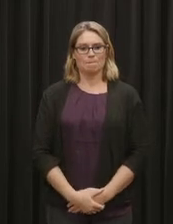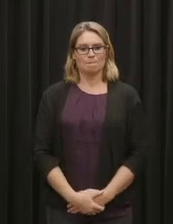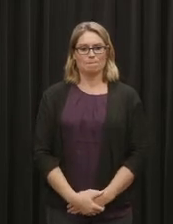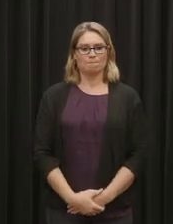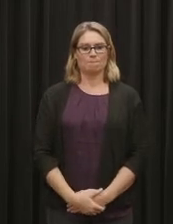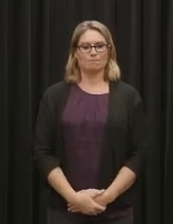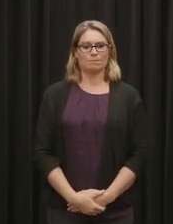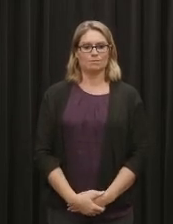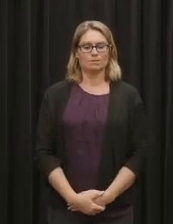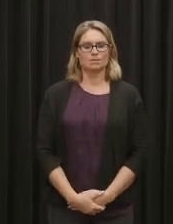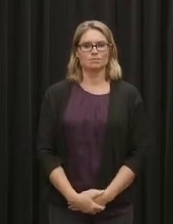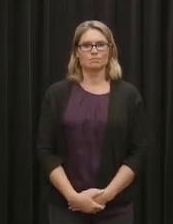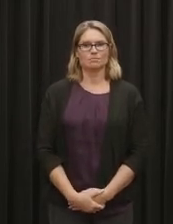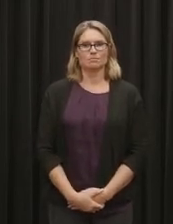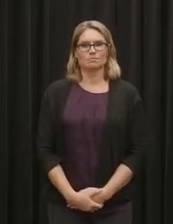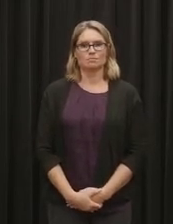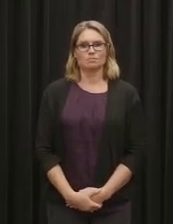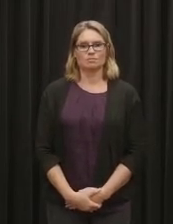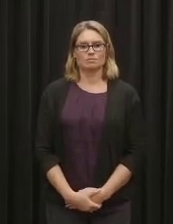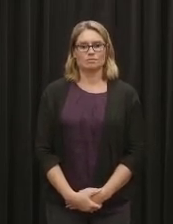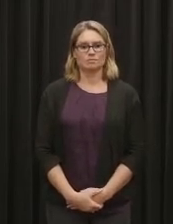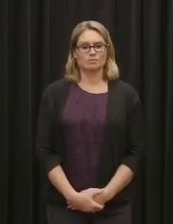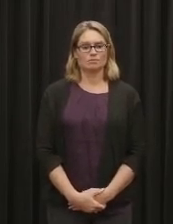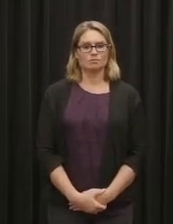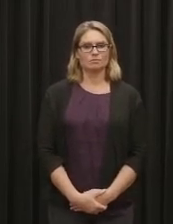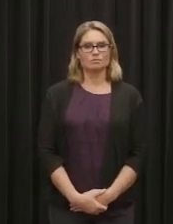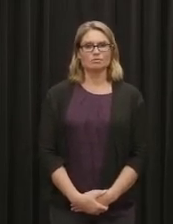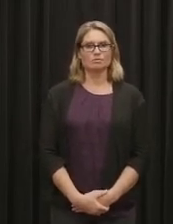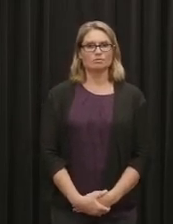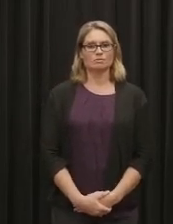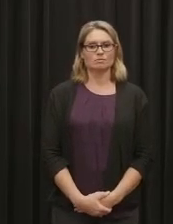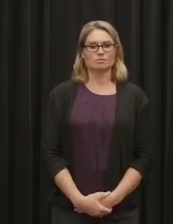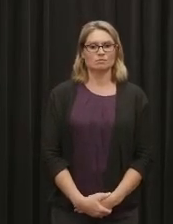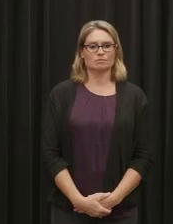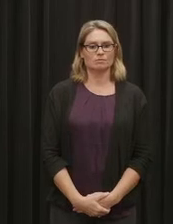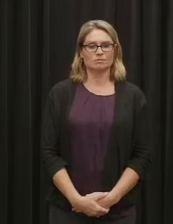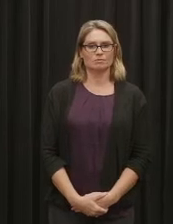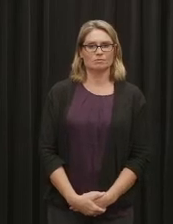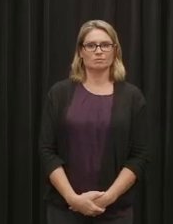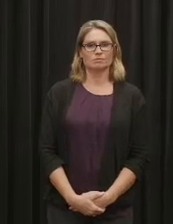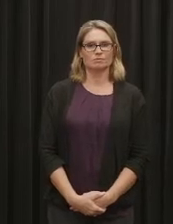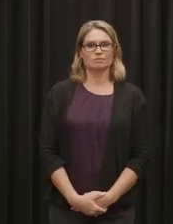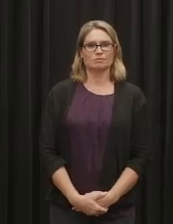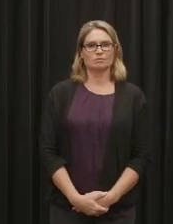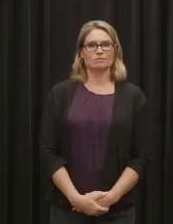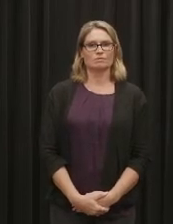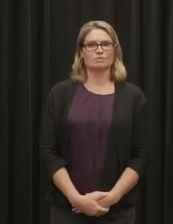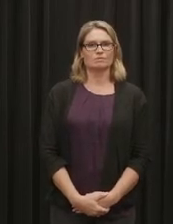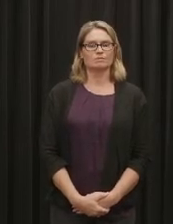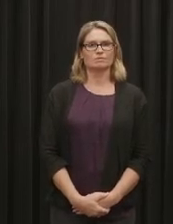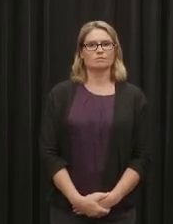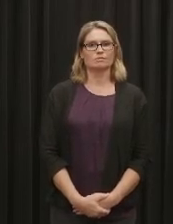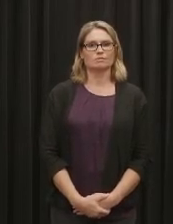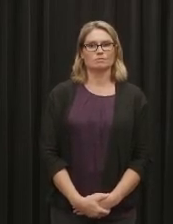hundreds and even thousands of new cases every day. Their hospitals are overwhelmed by the sick and dying.